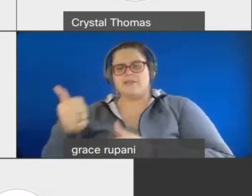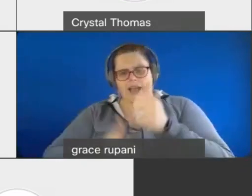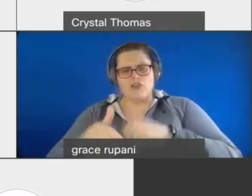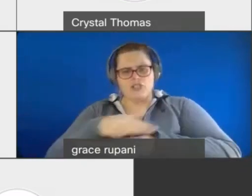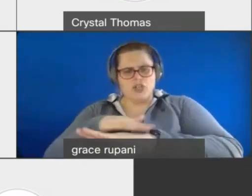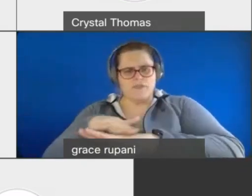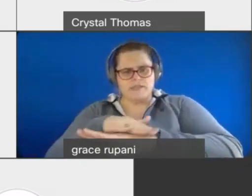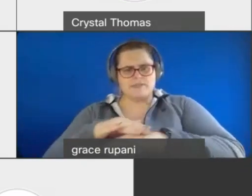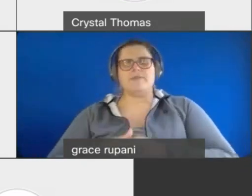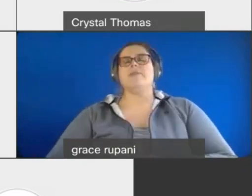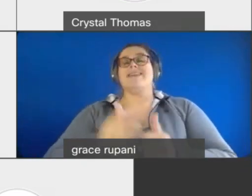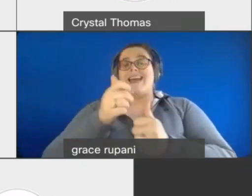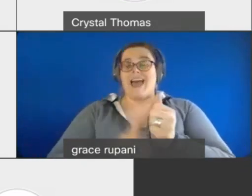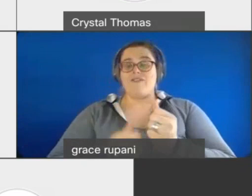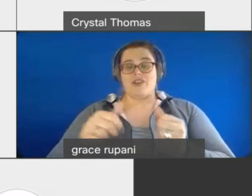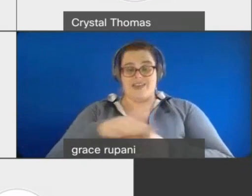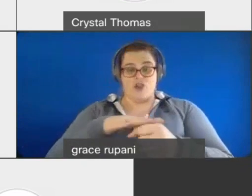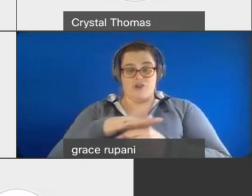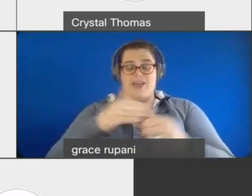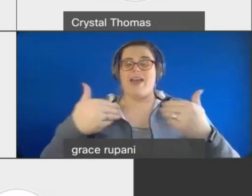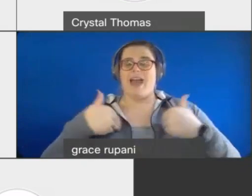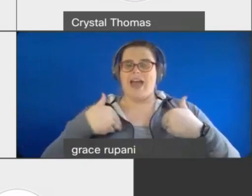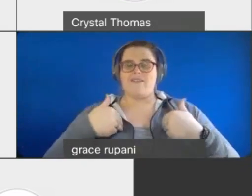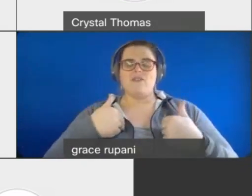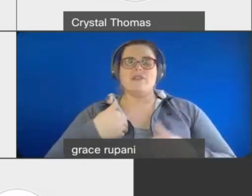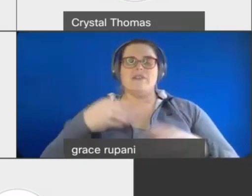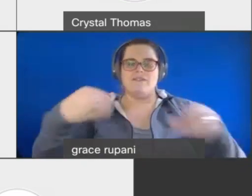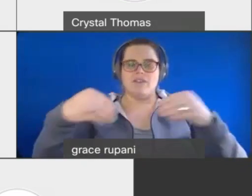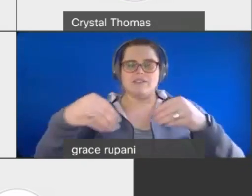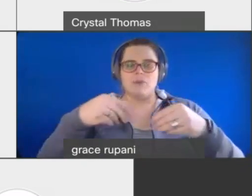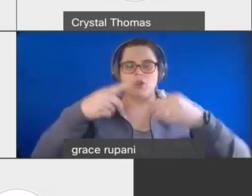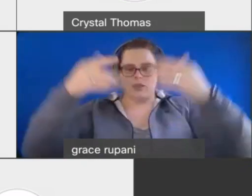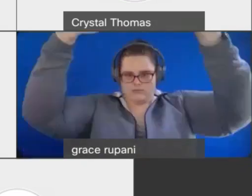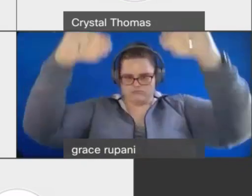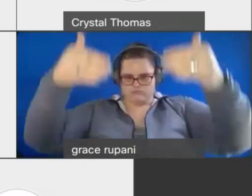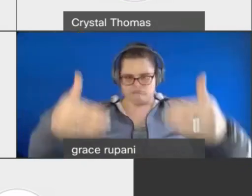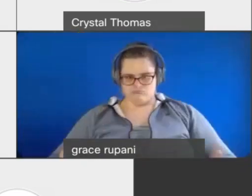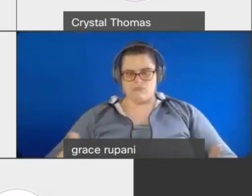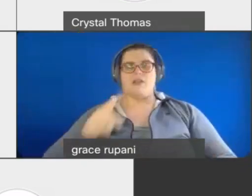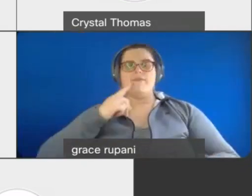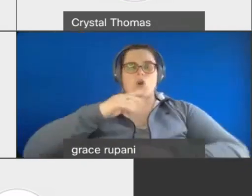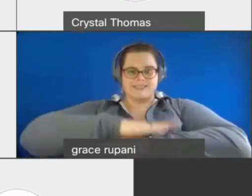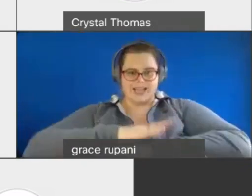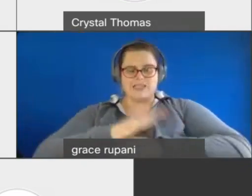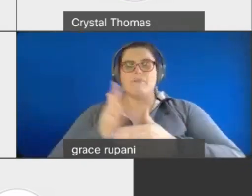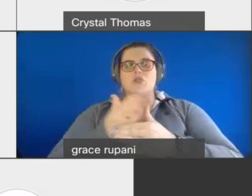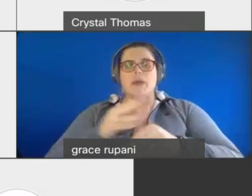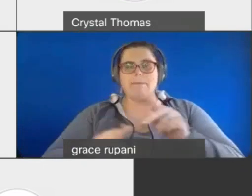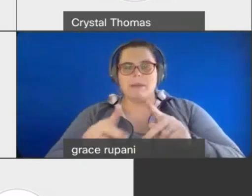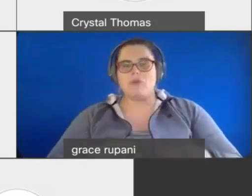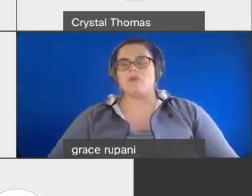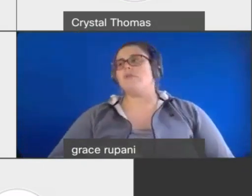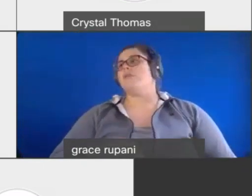protective barriers, such as the plexiglass shields for the desk, and that's between each person, hand sanitizers throughout the